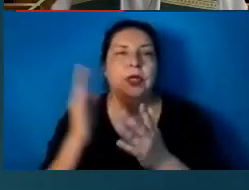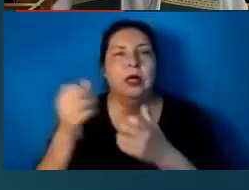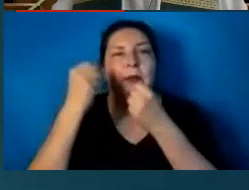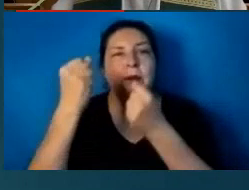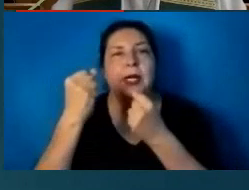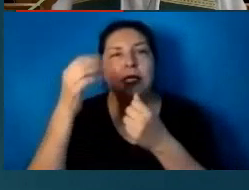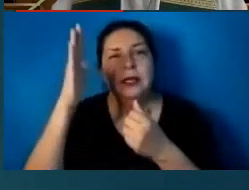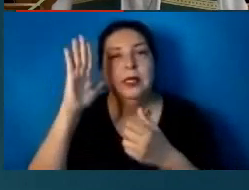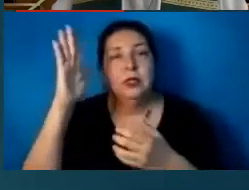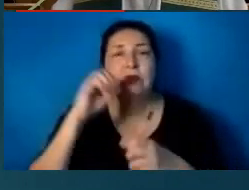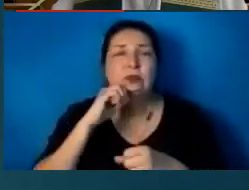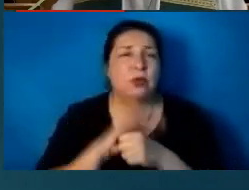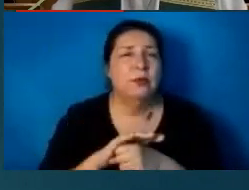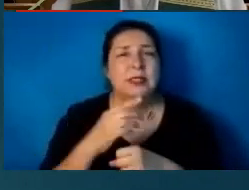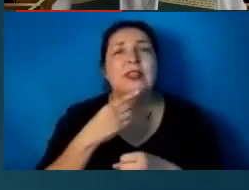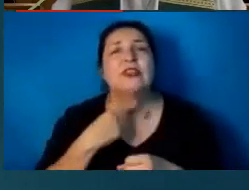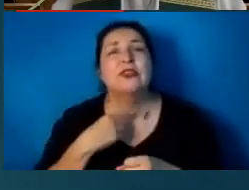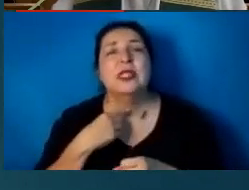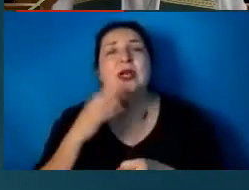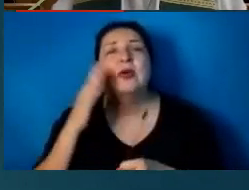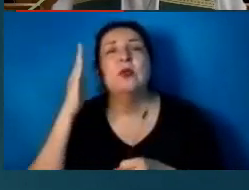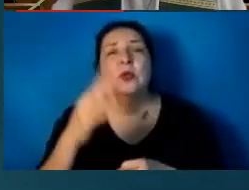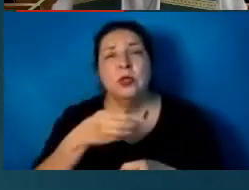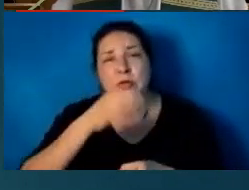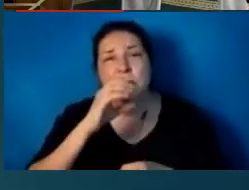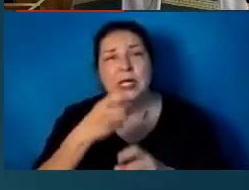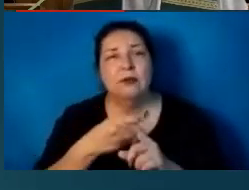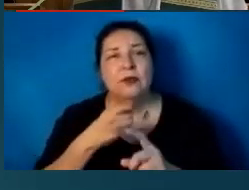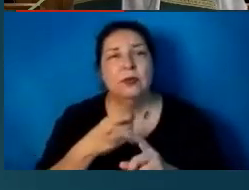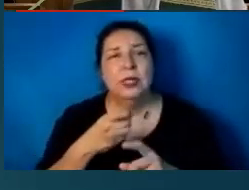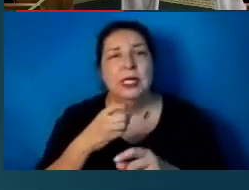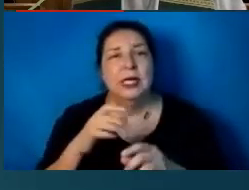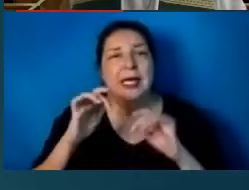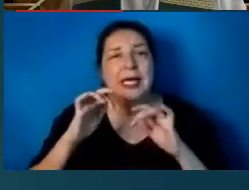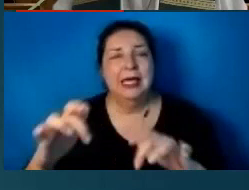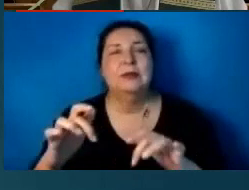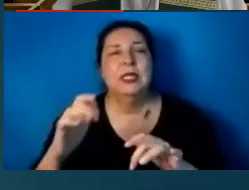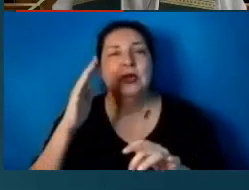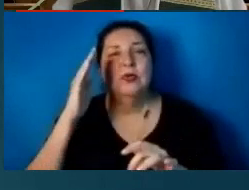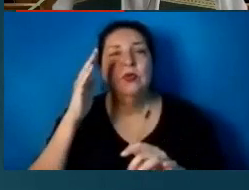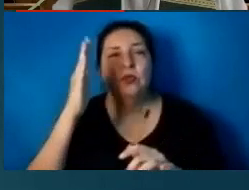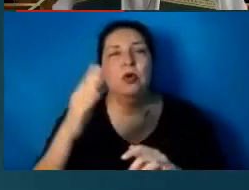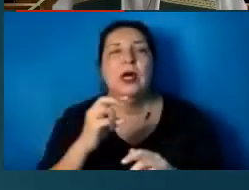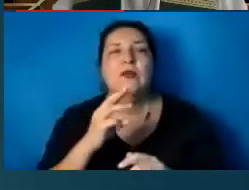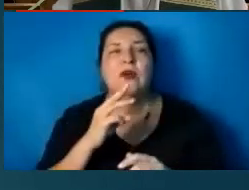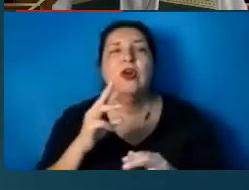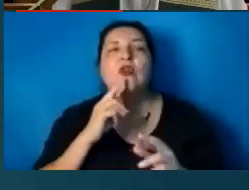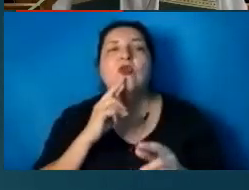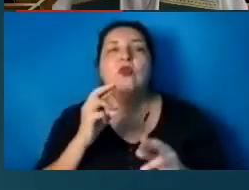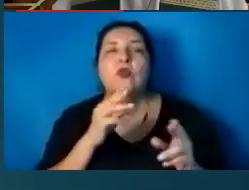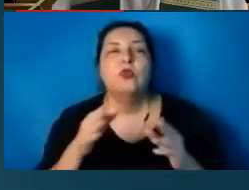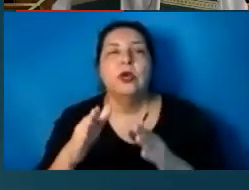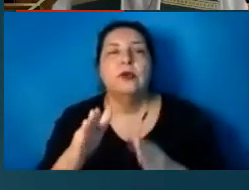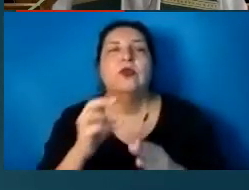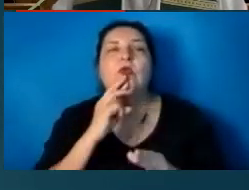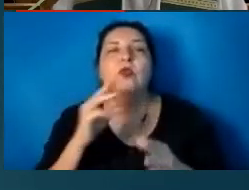Almighty God, you have promised the thirsty will drink and from the empty will flow forth rivers of living water. Help us to show forth